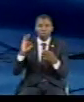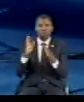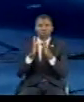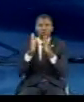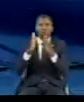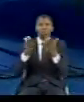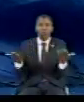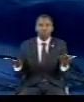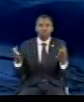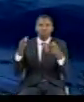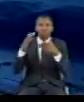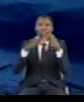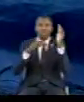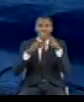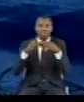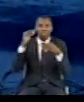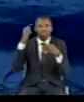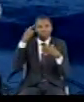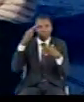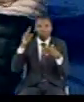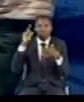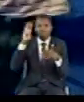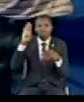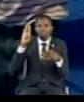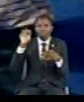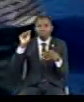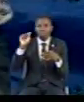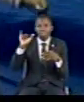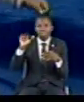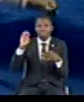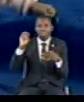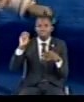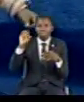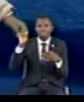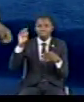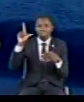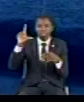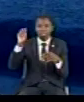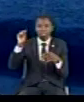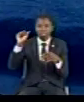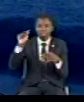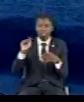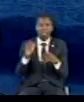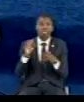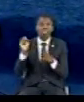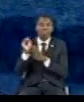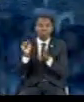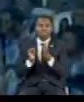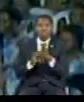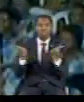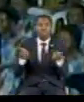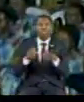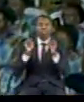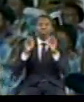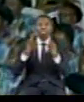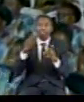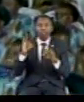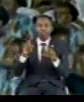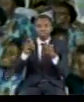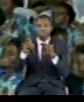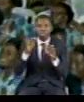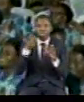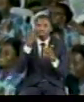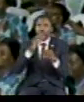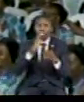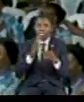my second child. I want to bless the name of the Lord. As many of you that are here, and you are still